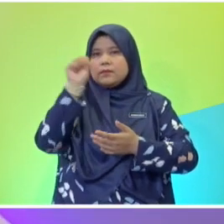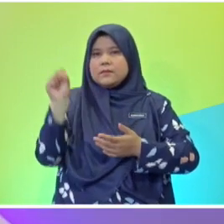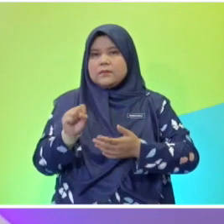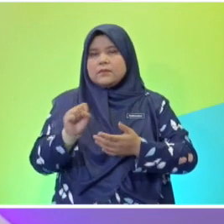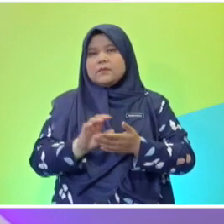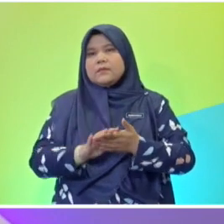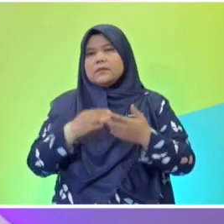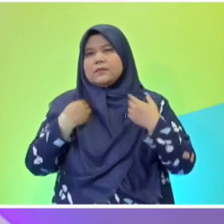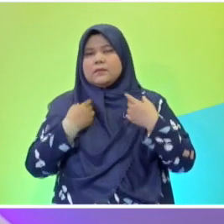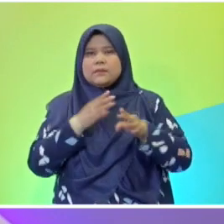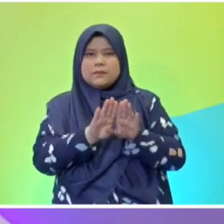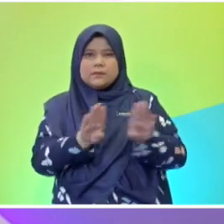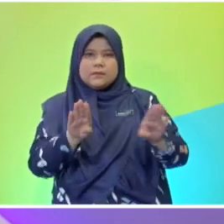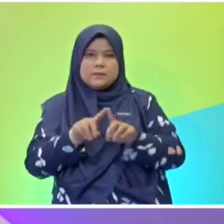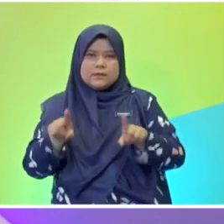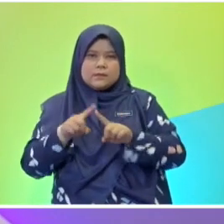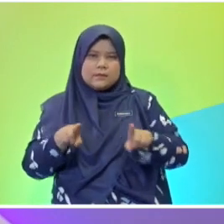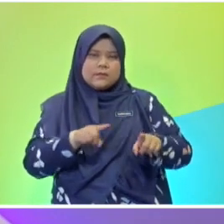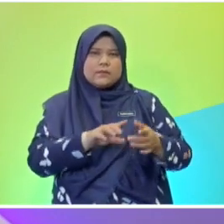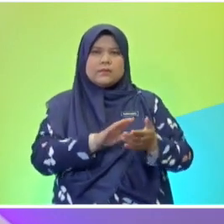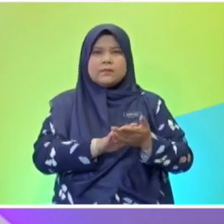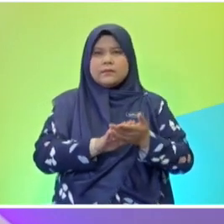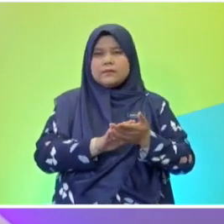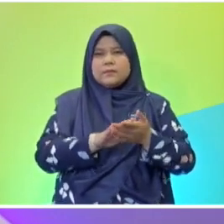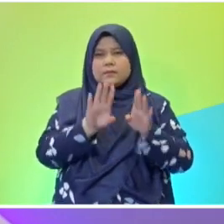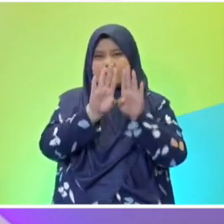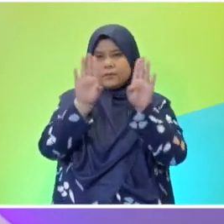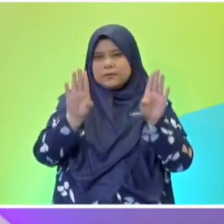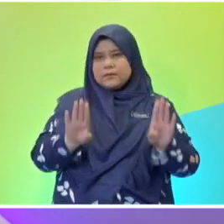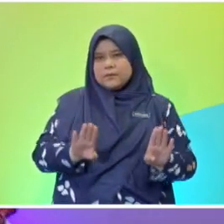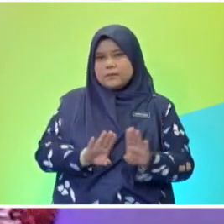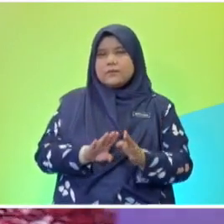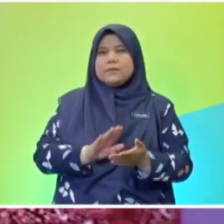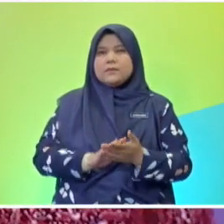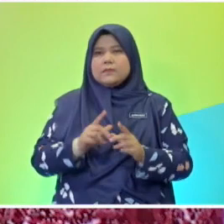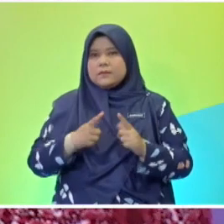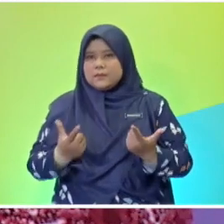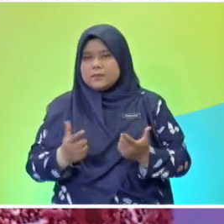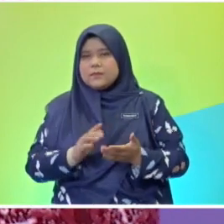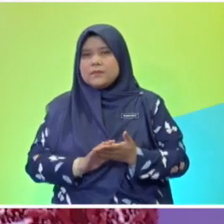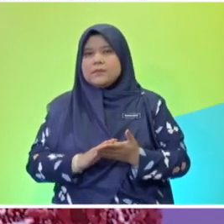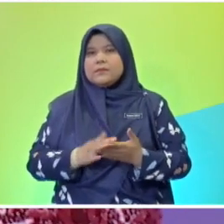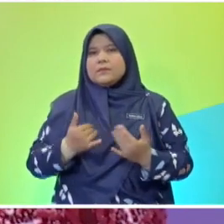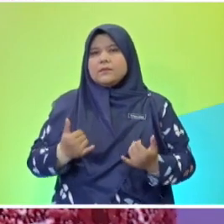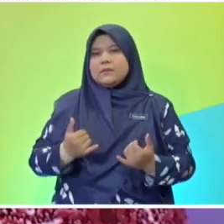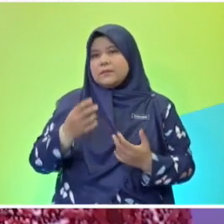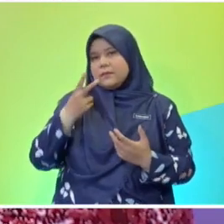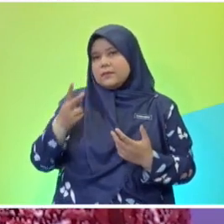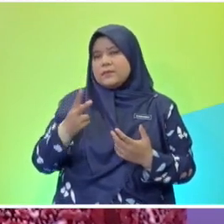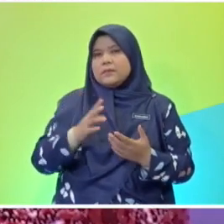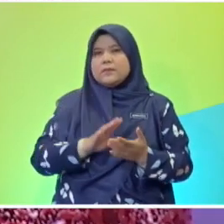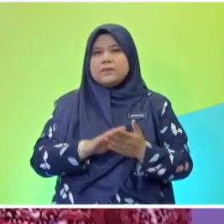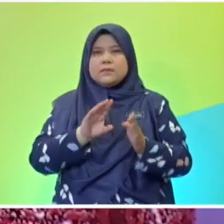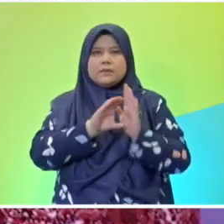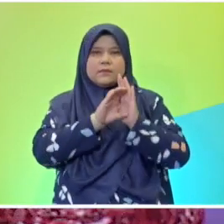level, different levels, different layout for the question in part 5. All right. Okay. All right. So let's look at the sample